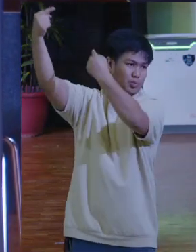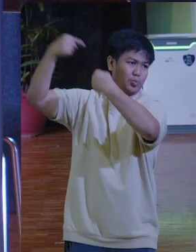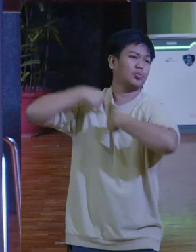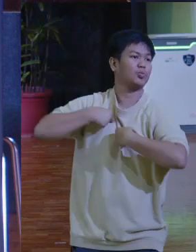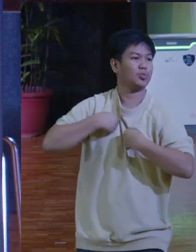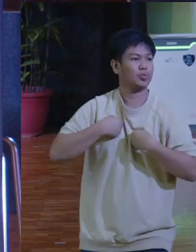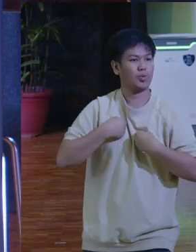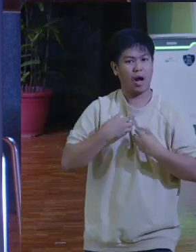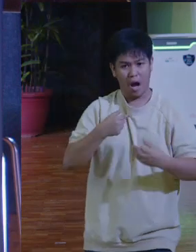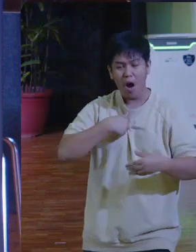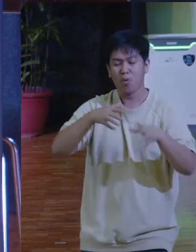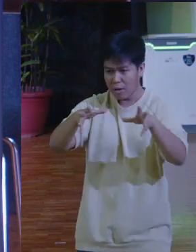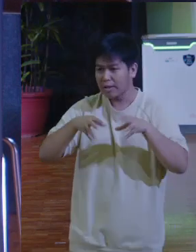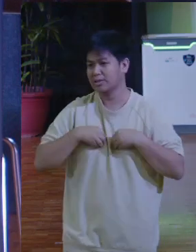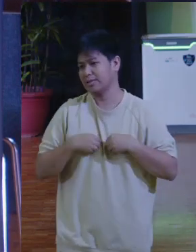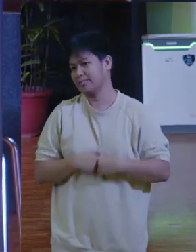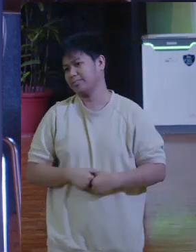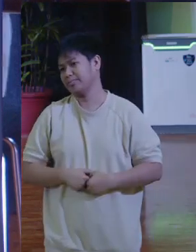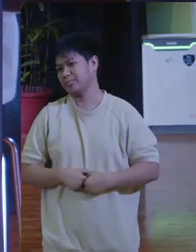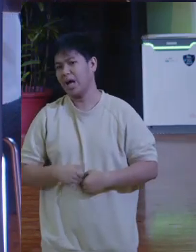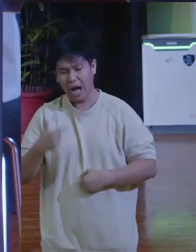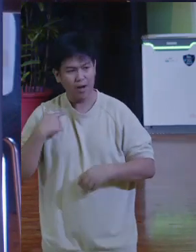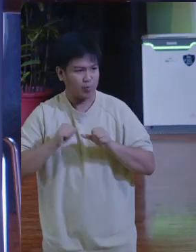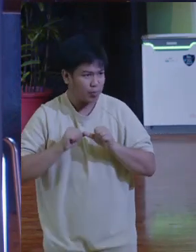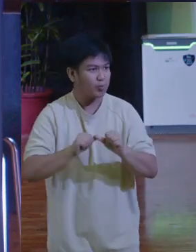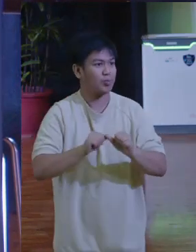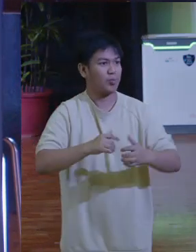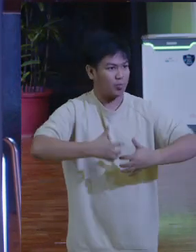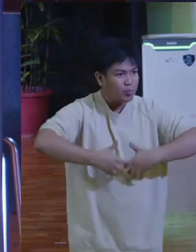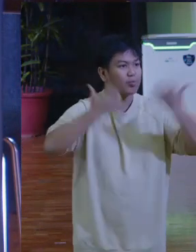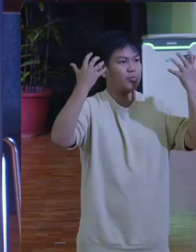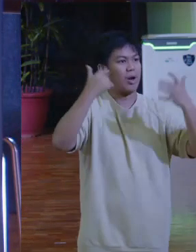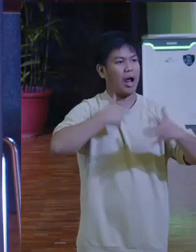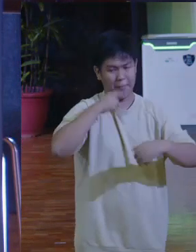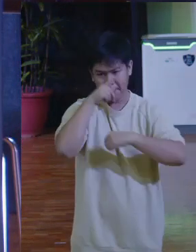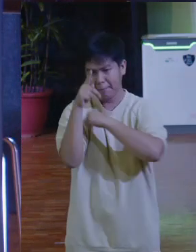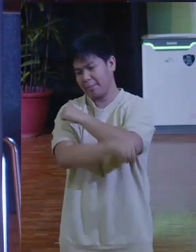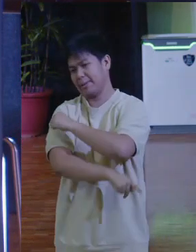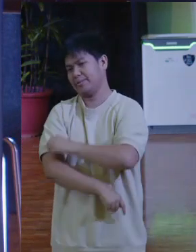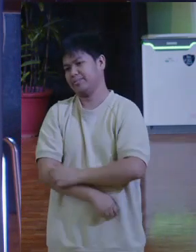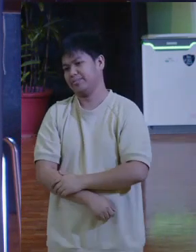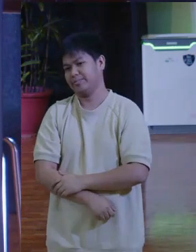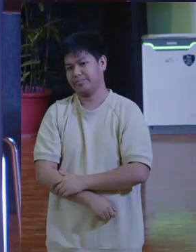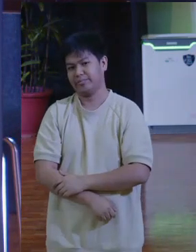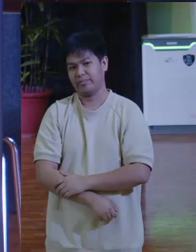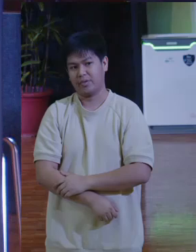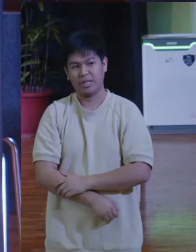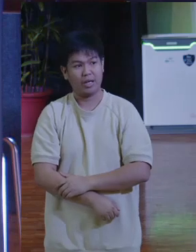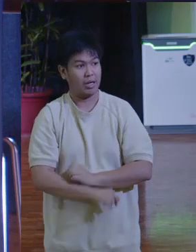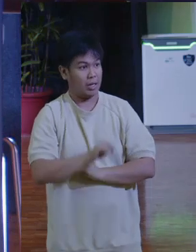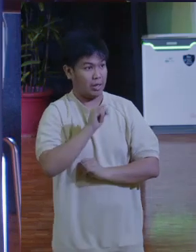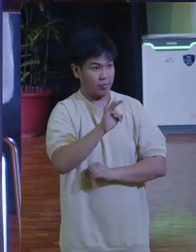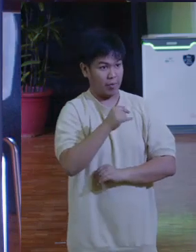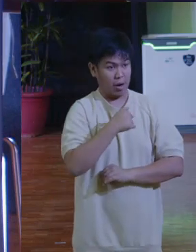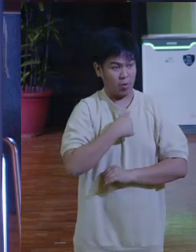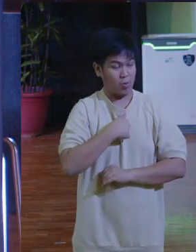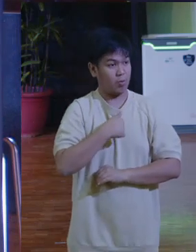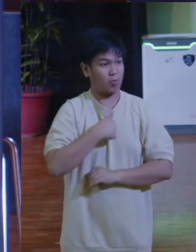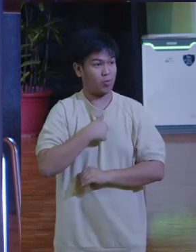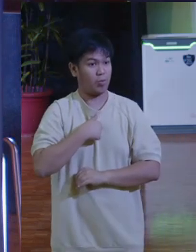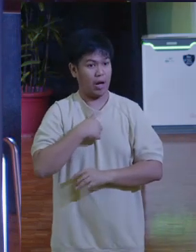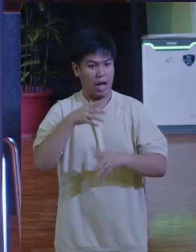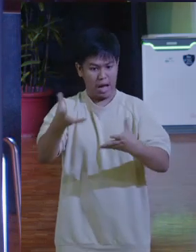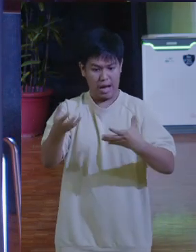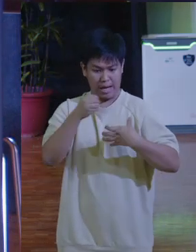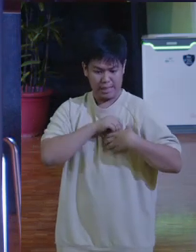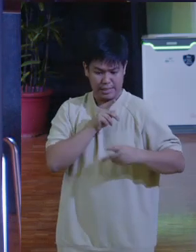Revelation 19:15-21, "From His mouth comes a sharp sword with which to strike down the nations, and He will rule